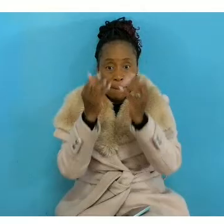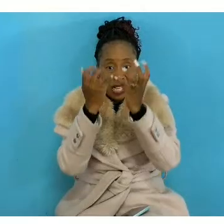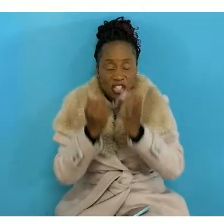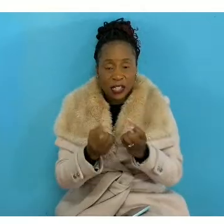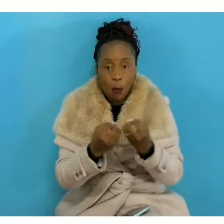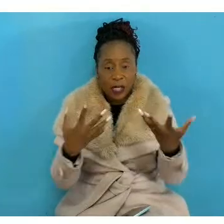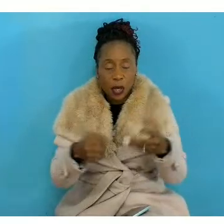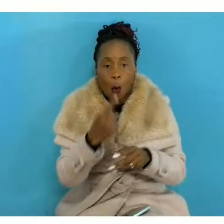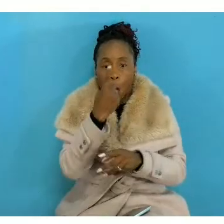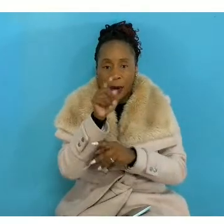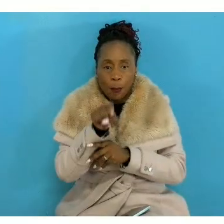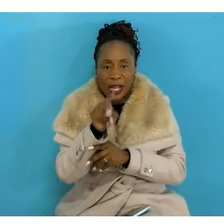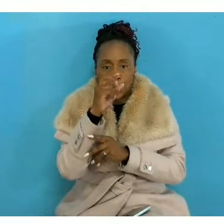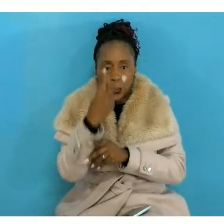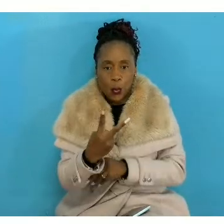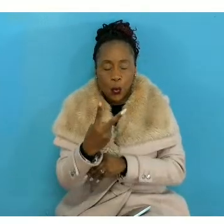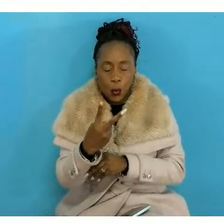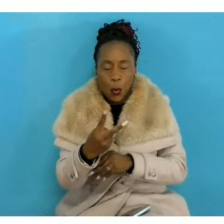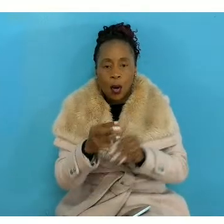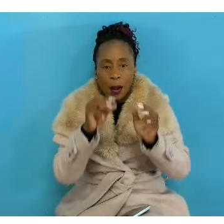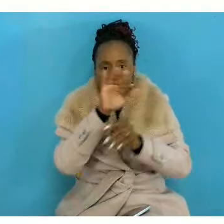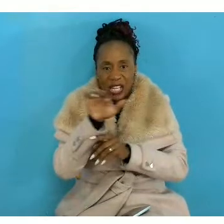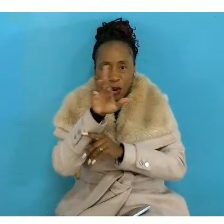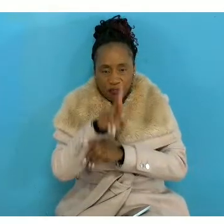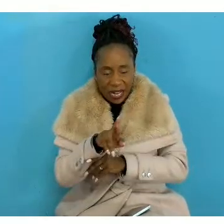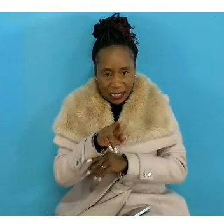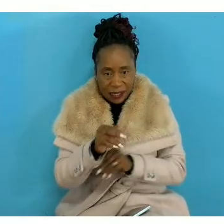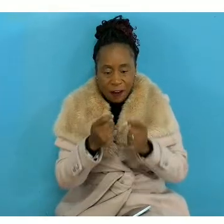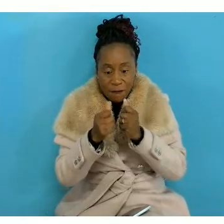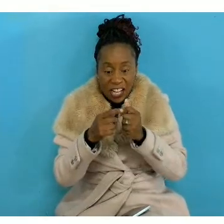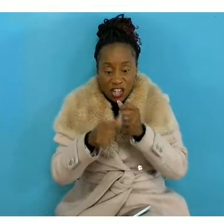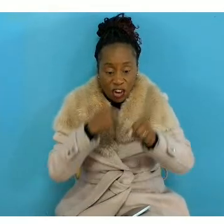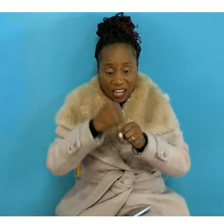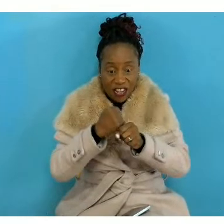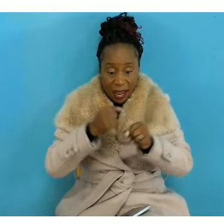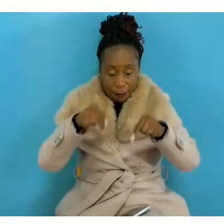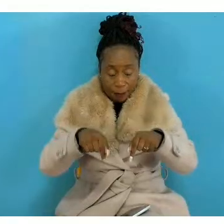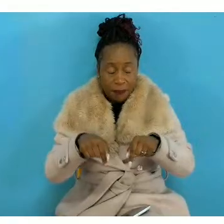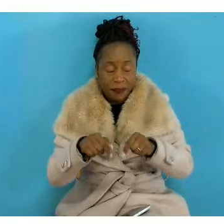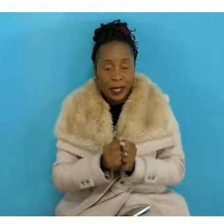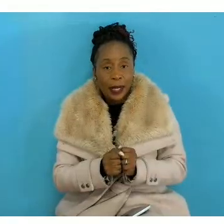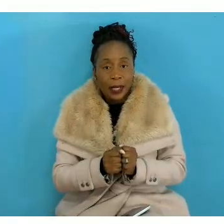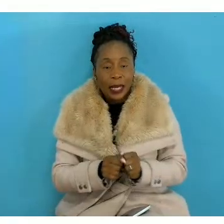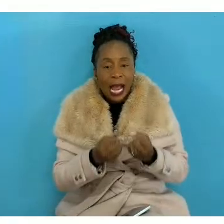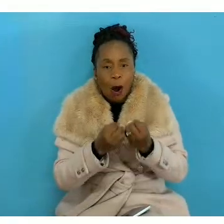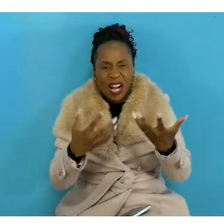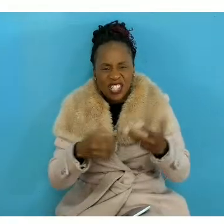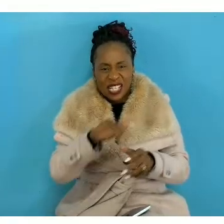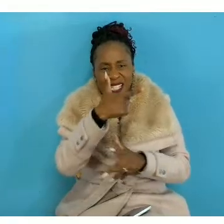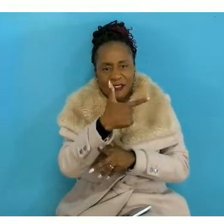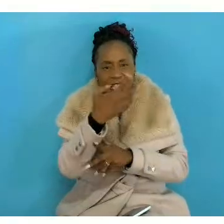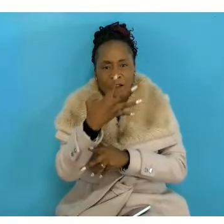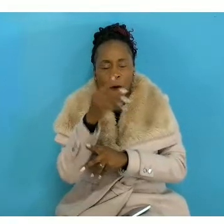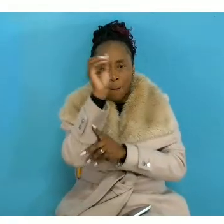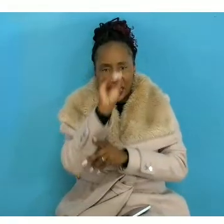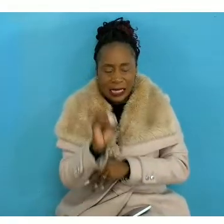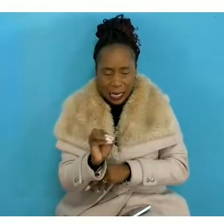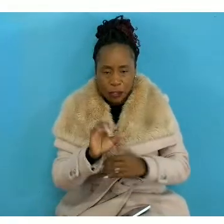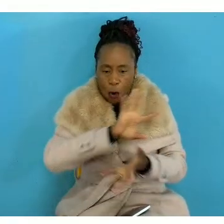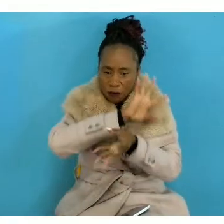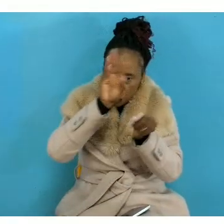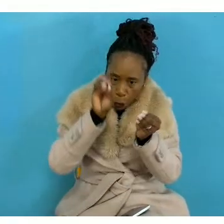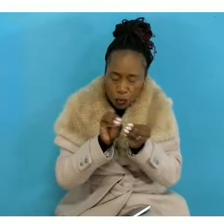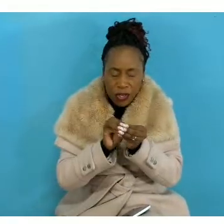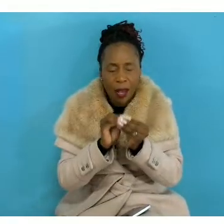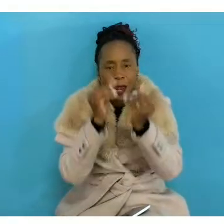billion for the financial year, which is 74% of the total